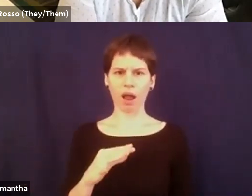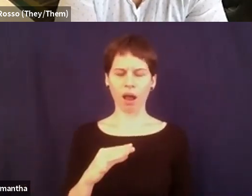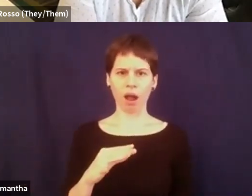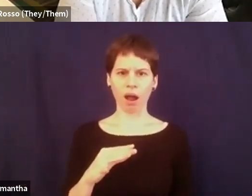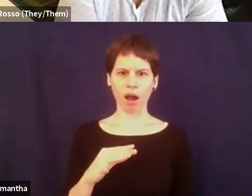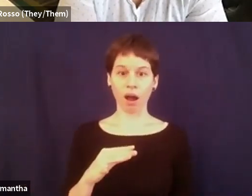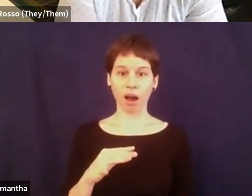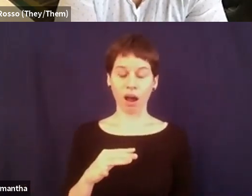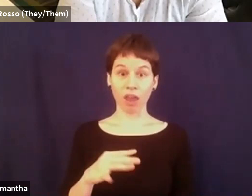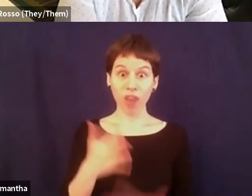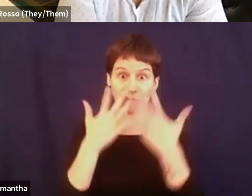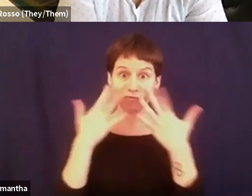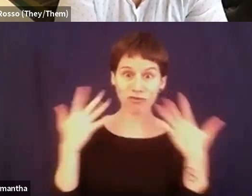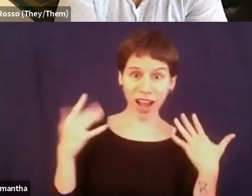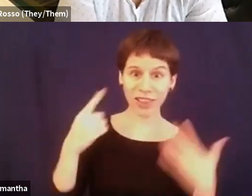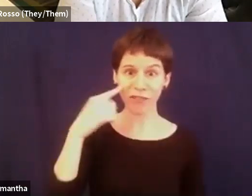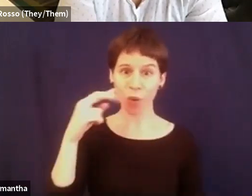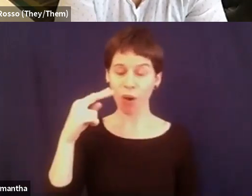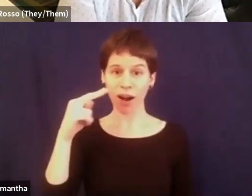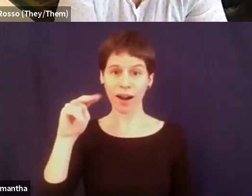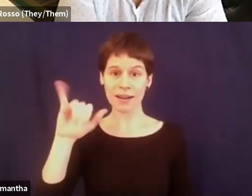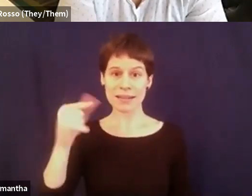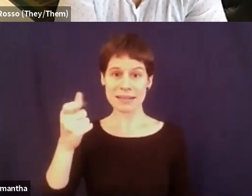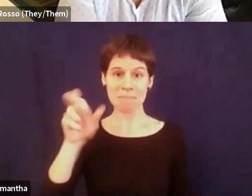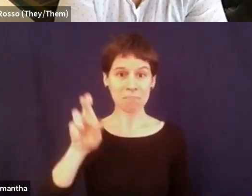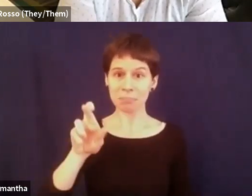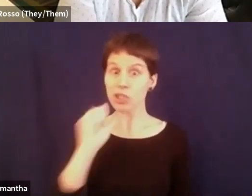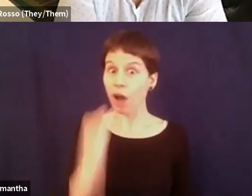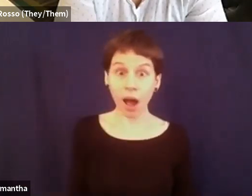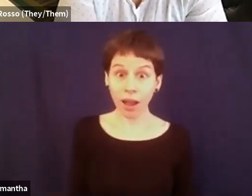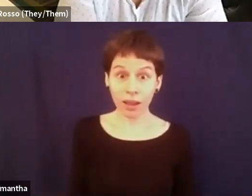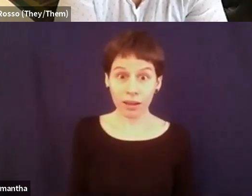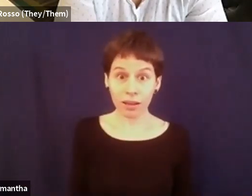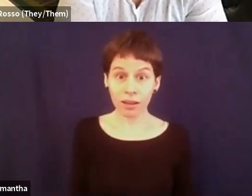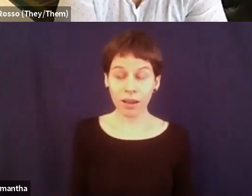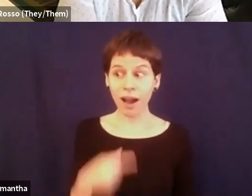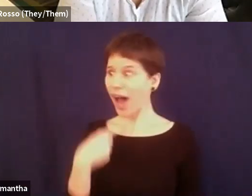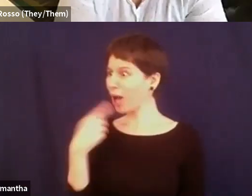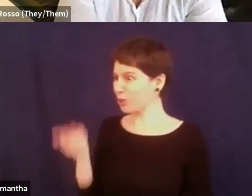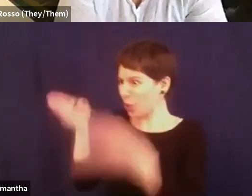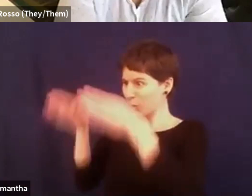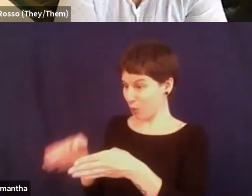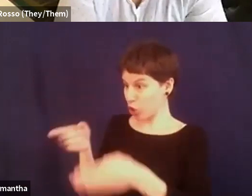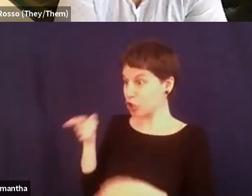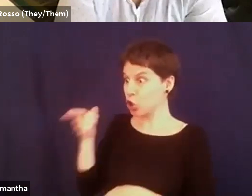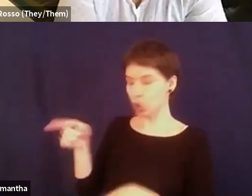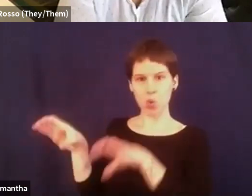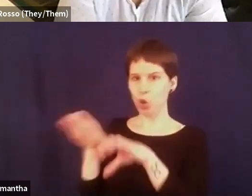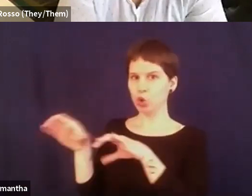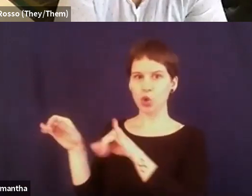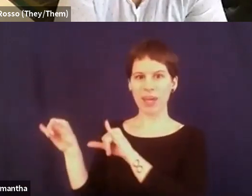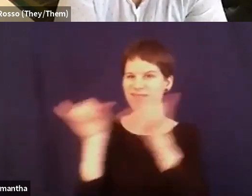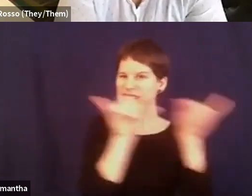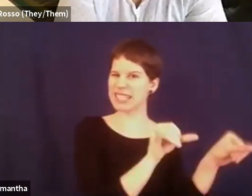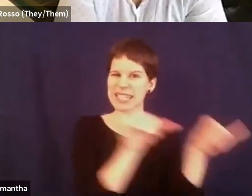thought that was polite for nigger. Like, it's not. And I told the person what you were doing is exactly the same as her.